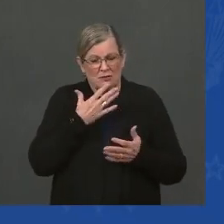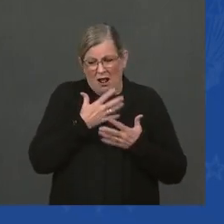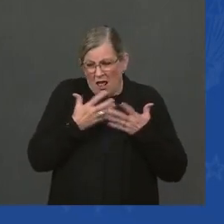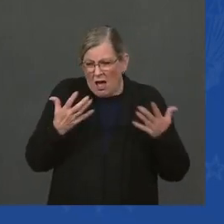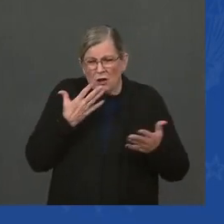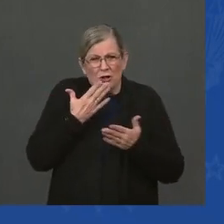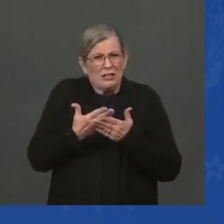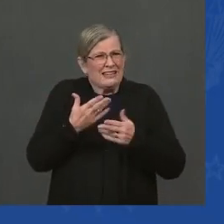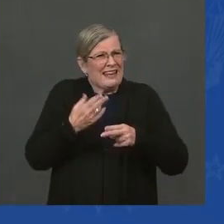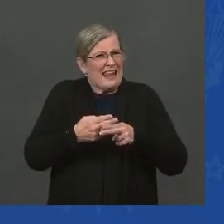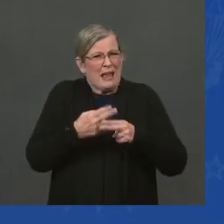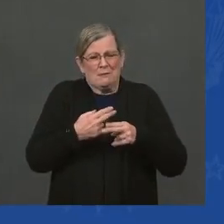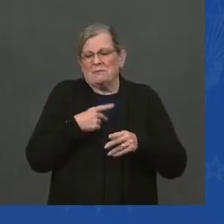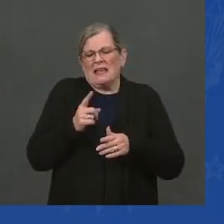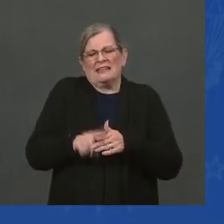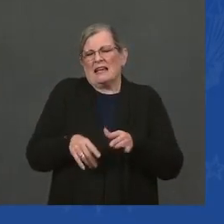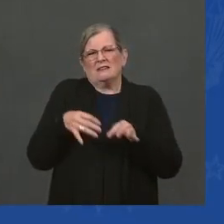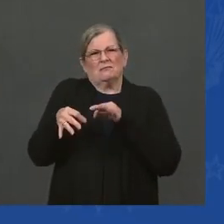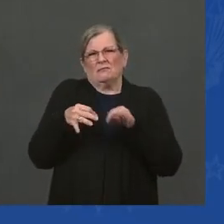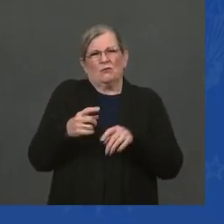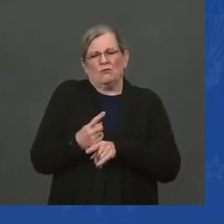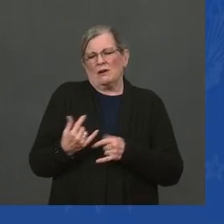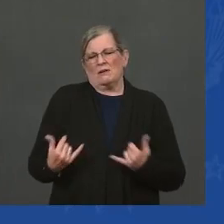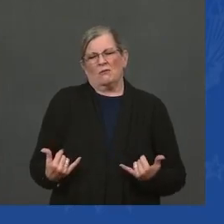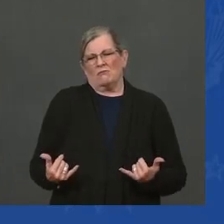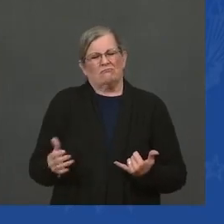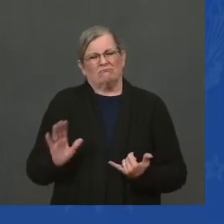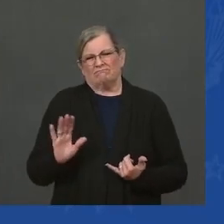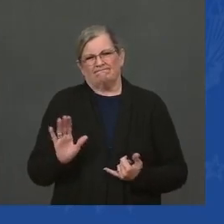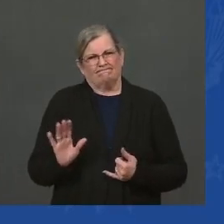now. Nancy, CBS?